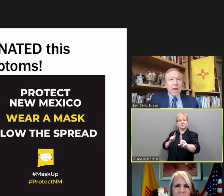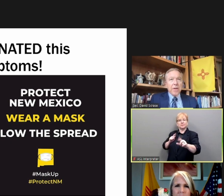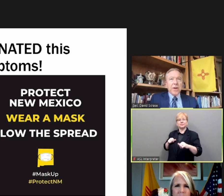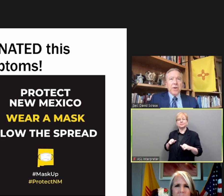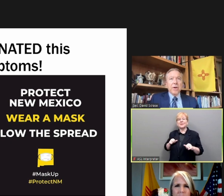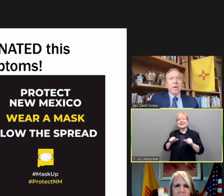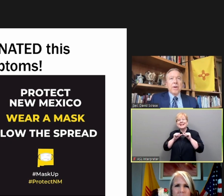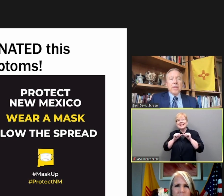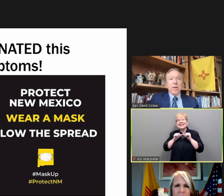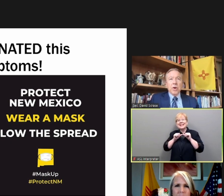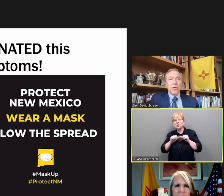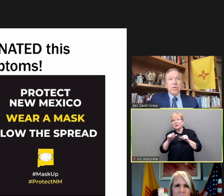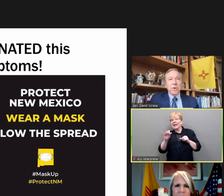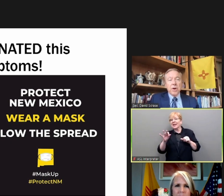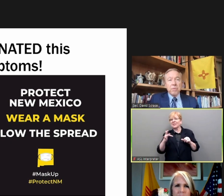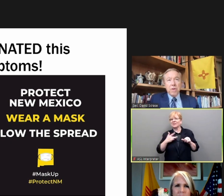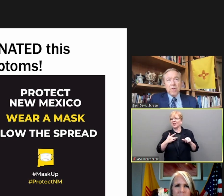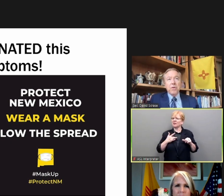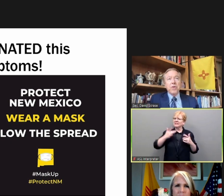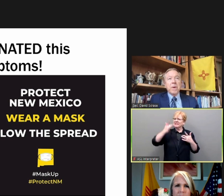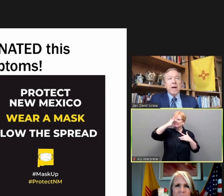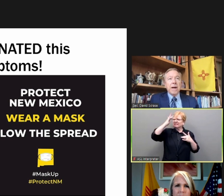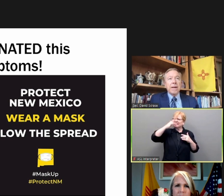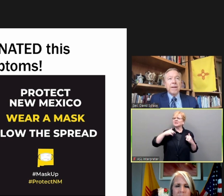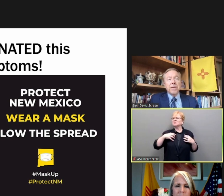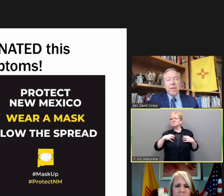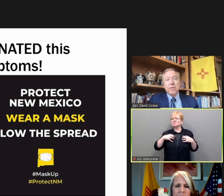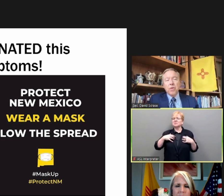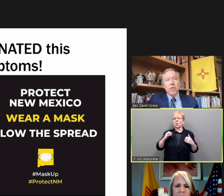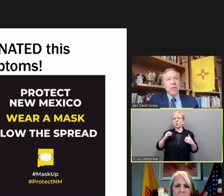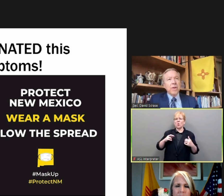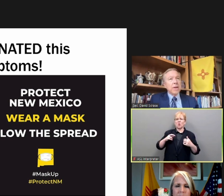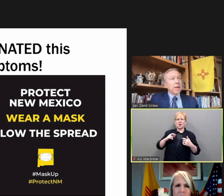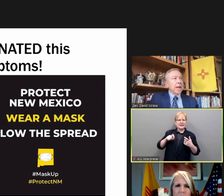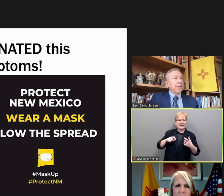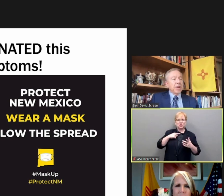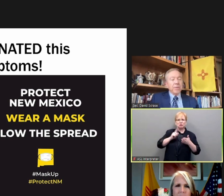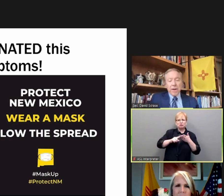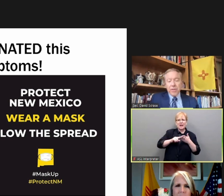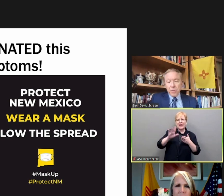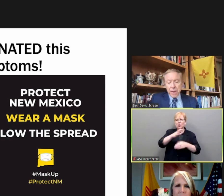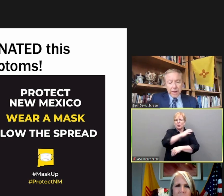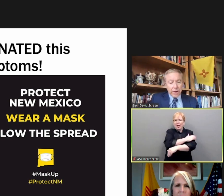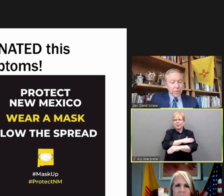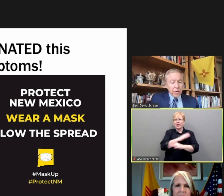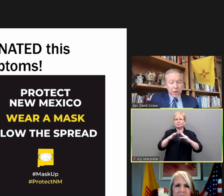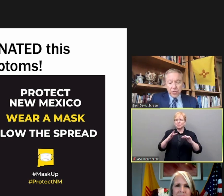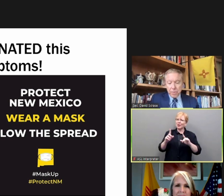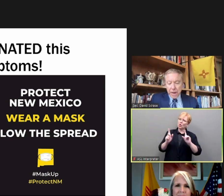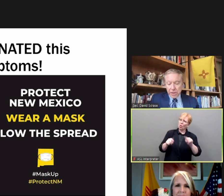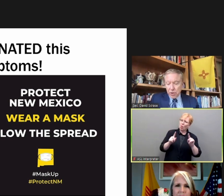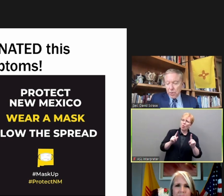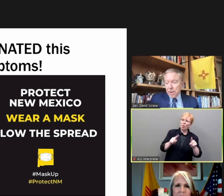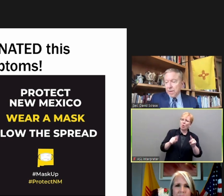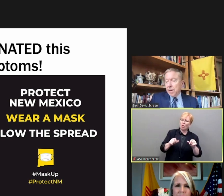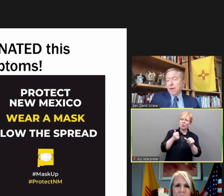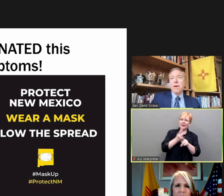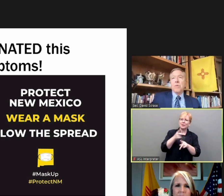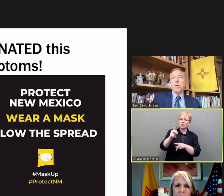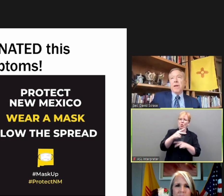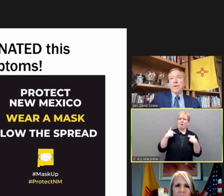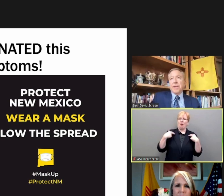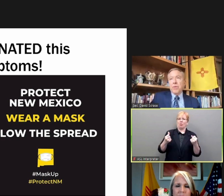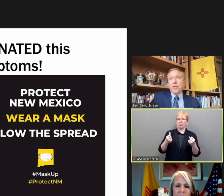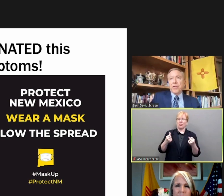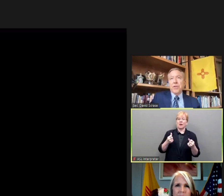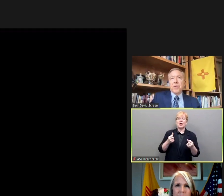get healthcare, though, so we don't fall further behind. And then, of course, lastly, get vaccinated. With that, Governor, I'm going to turn it back to you, and I think we